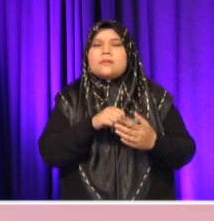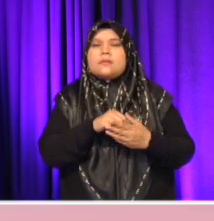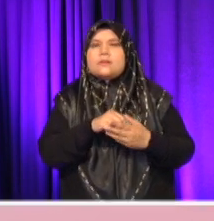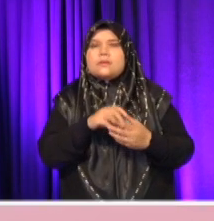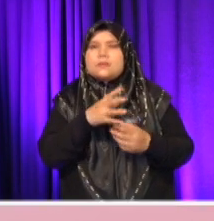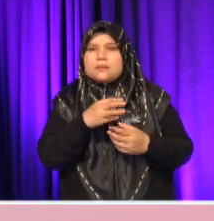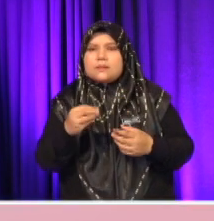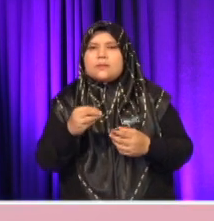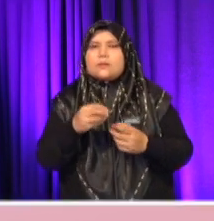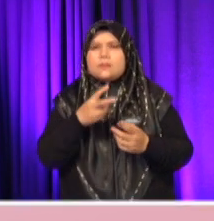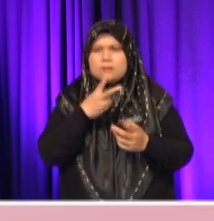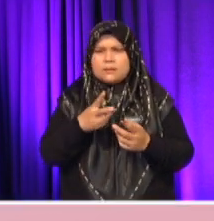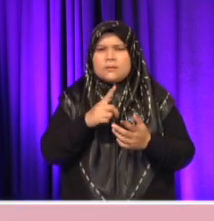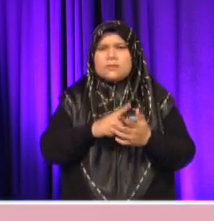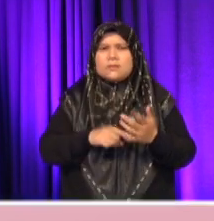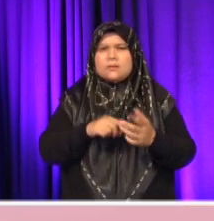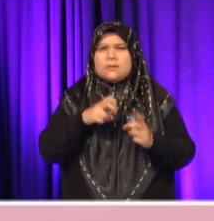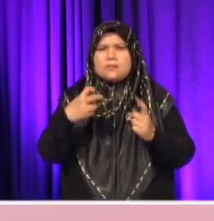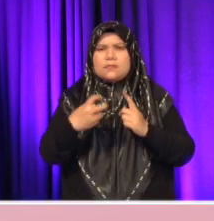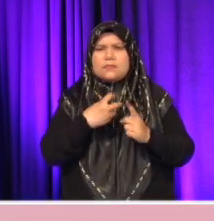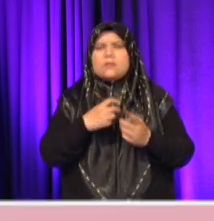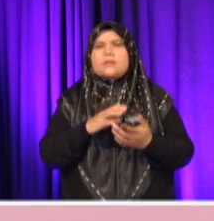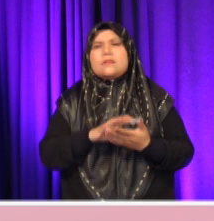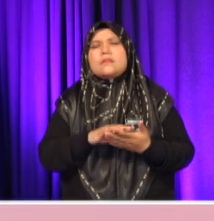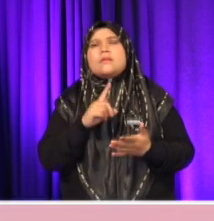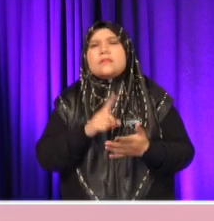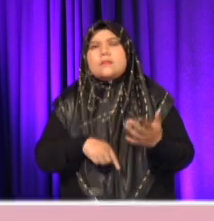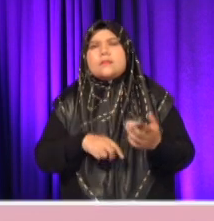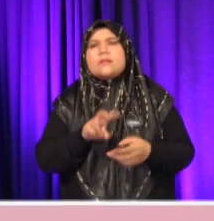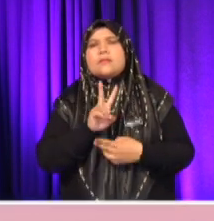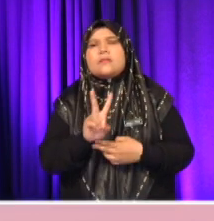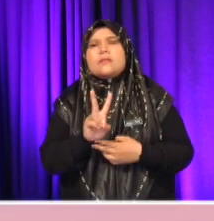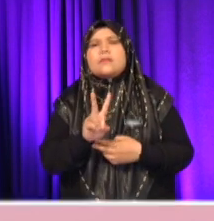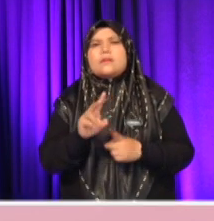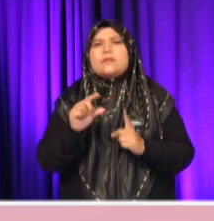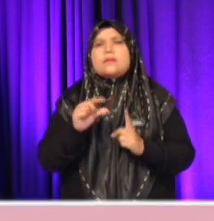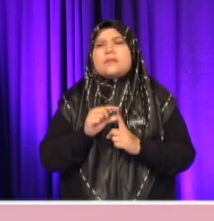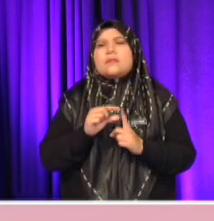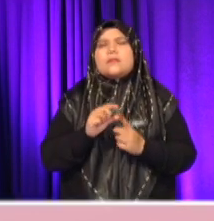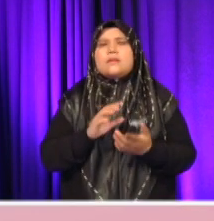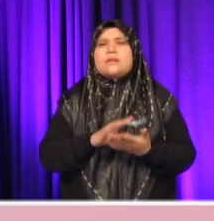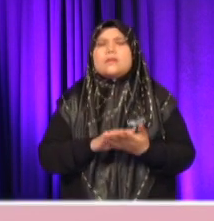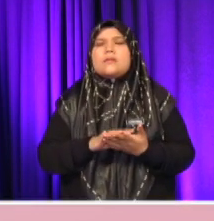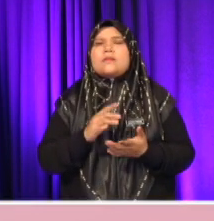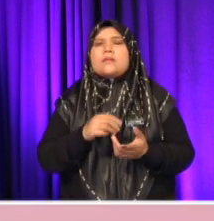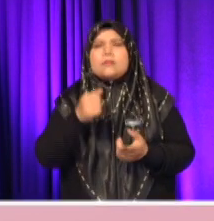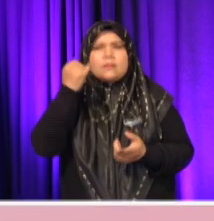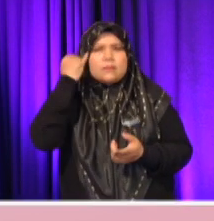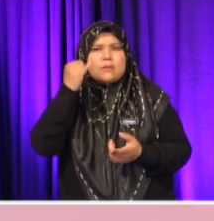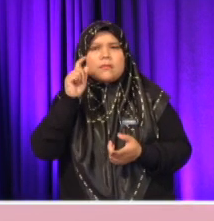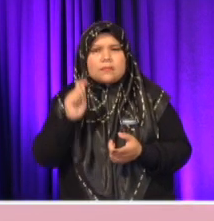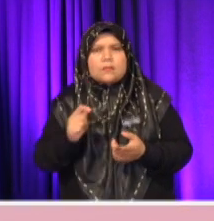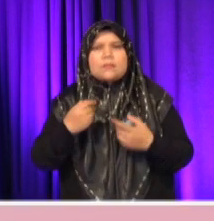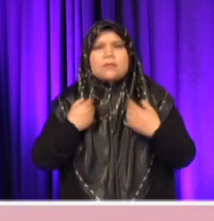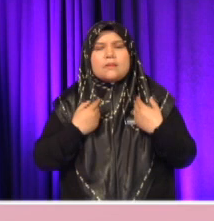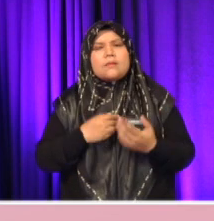and then say where Ali can meet you. All right, so what are the 2 key things that you need to include in your writing here, Chris?